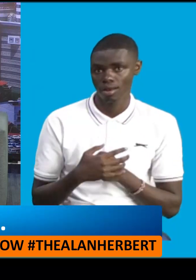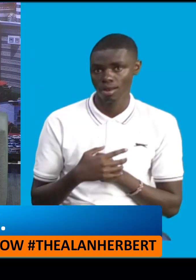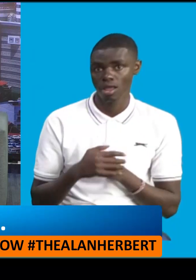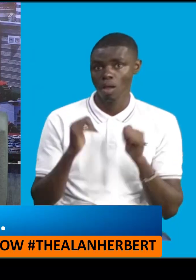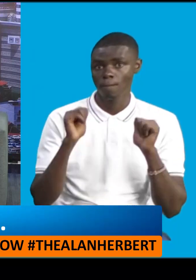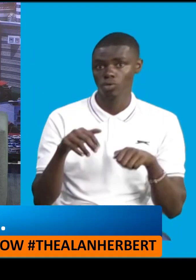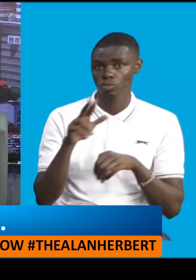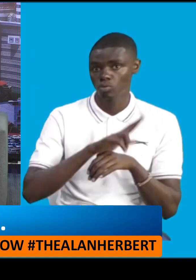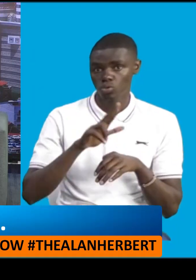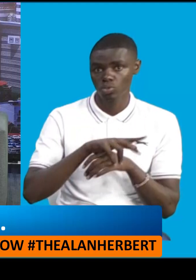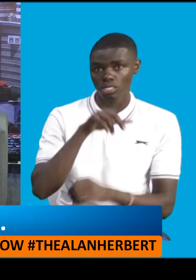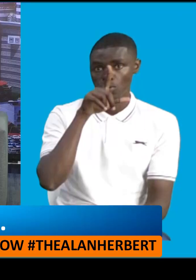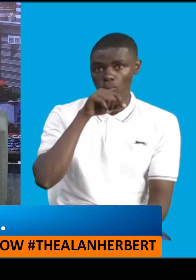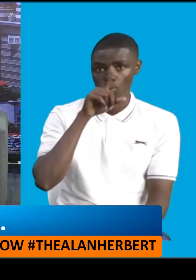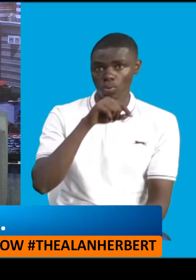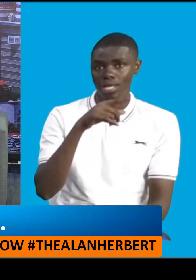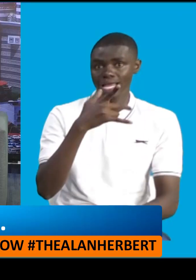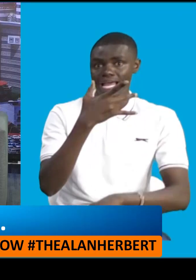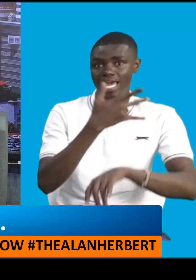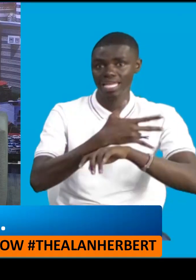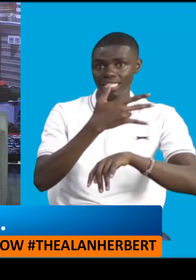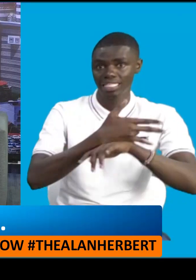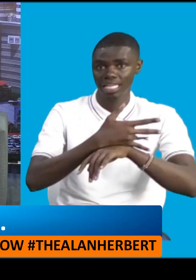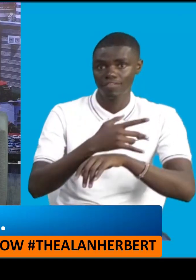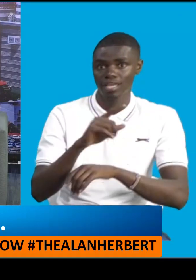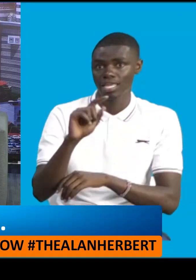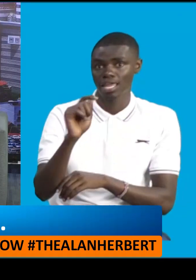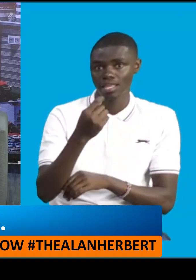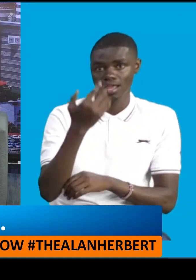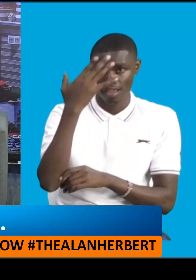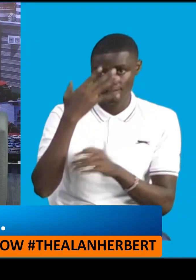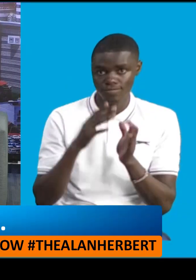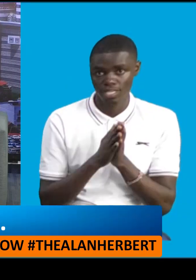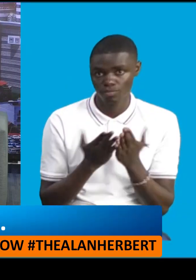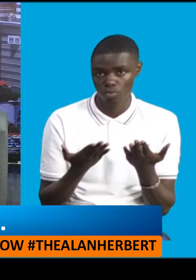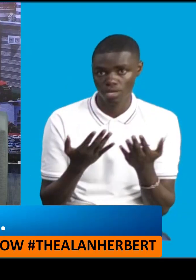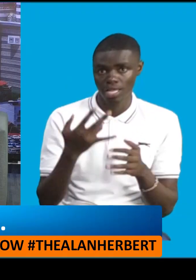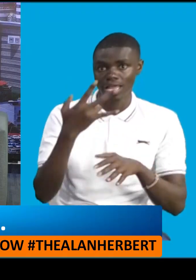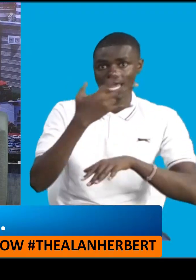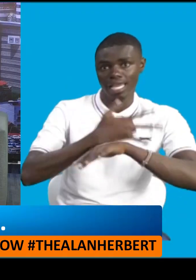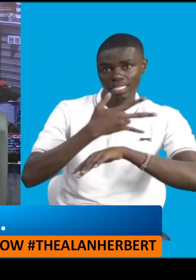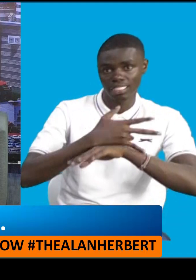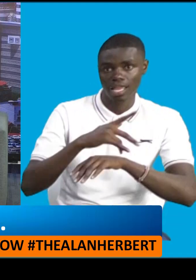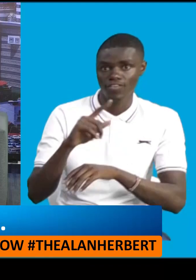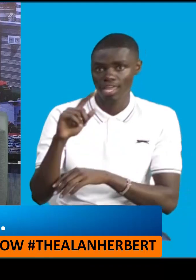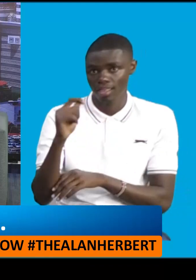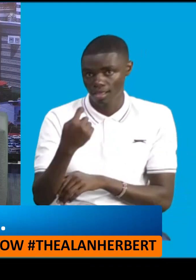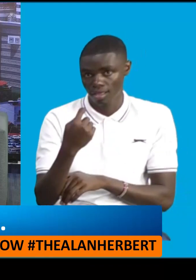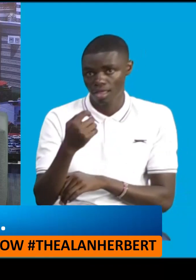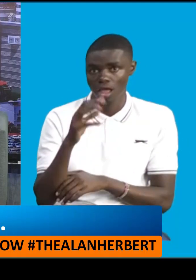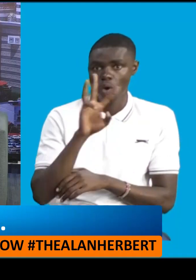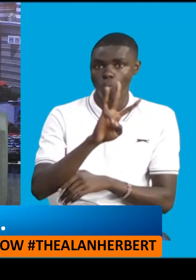80800-720-601. You can also use Twitter at NHIF Kenya, Facebook at NHIF